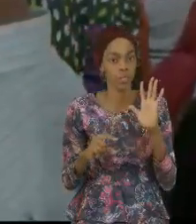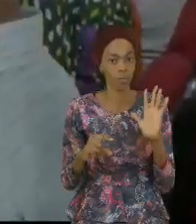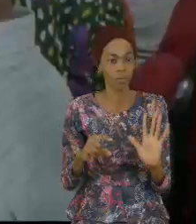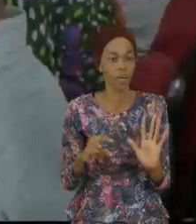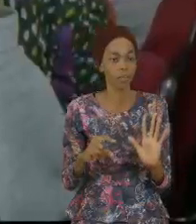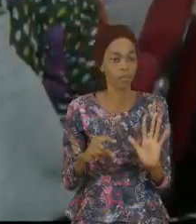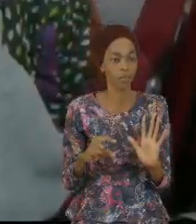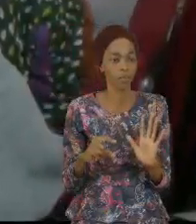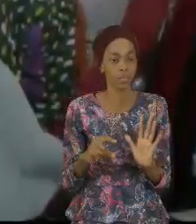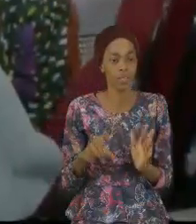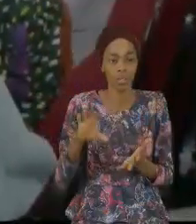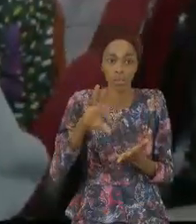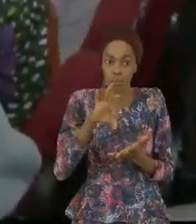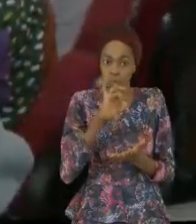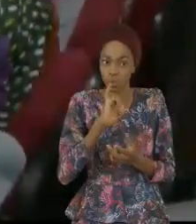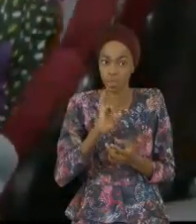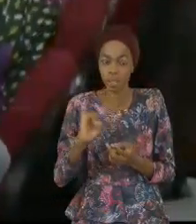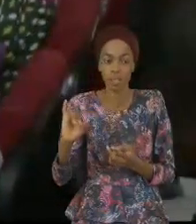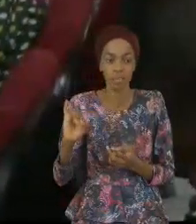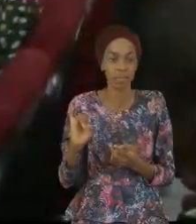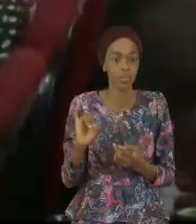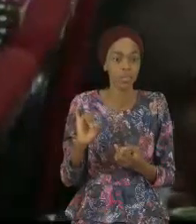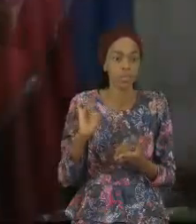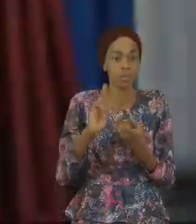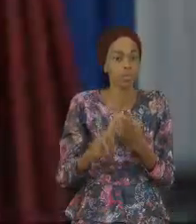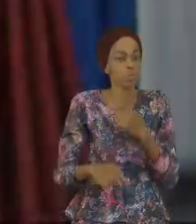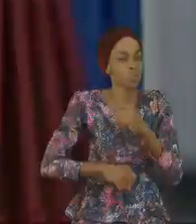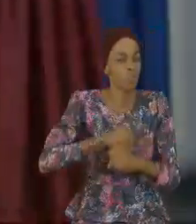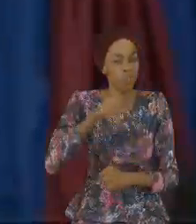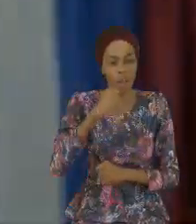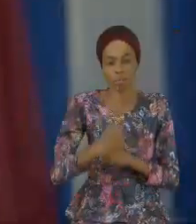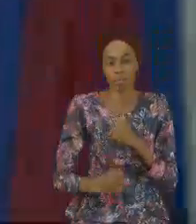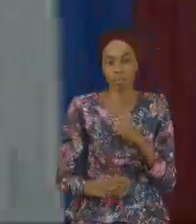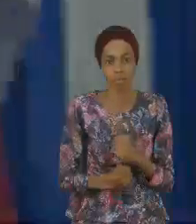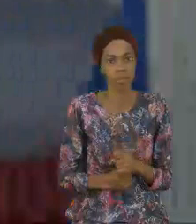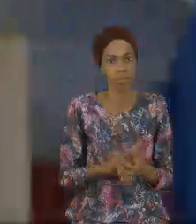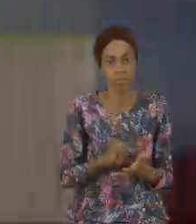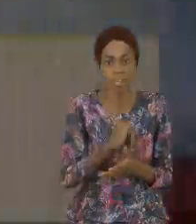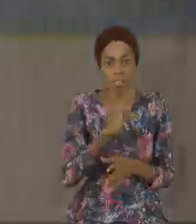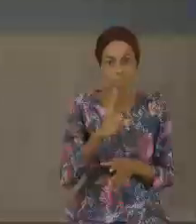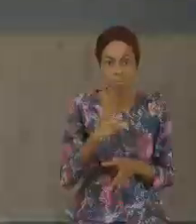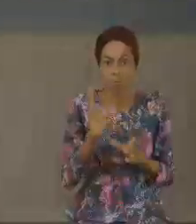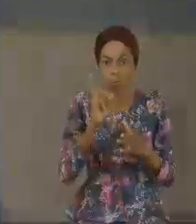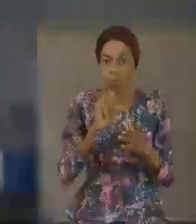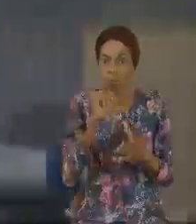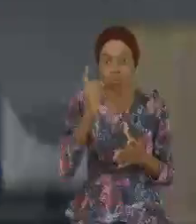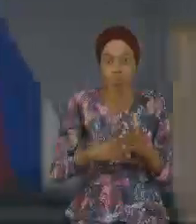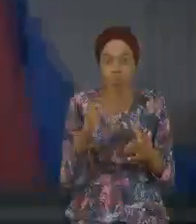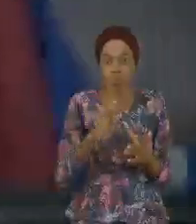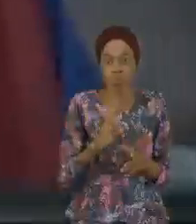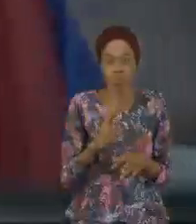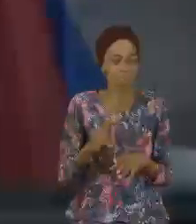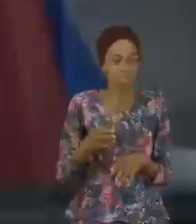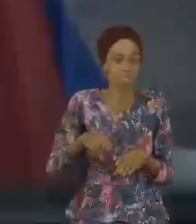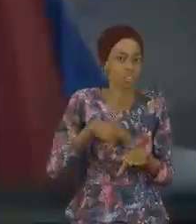25, choosing rather to suffer affliction. That's not what we naturally choose. Once there